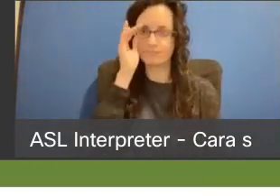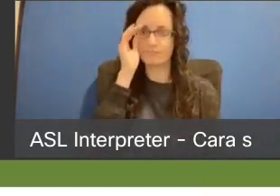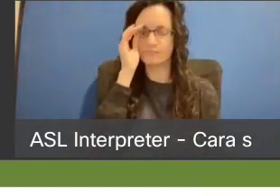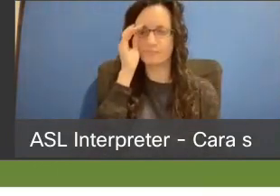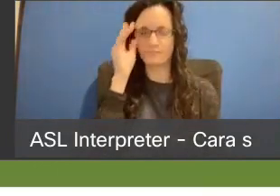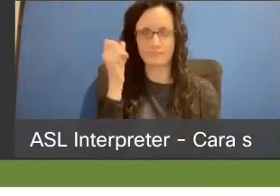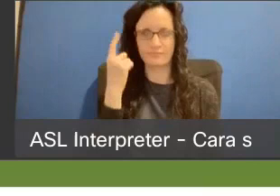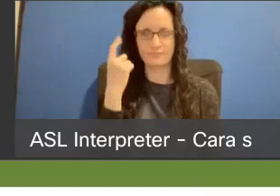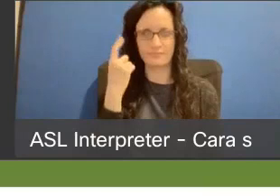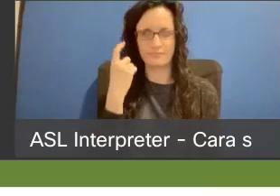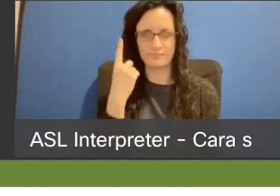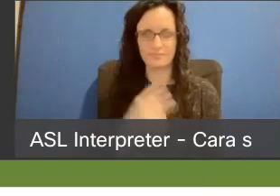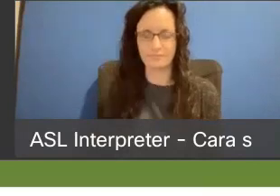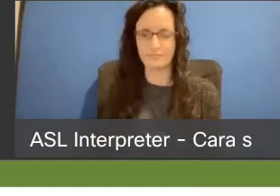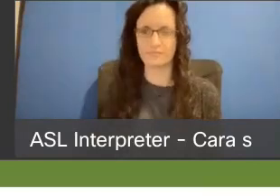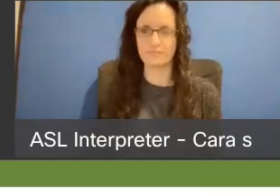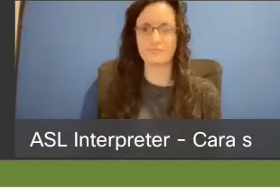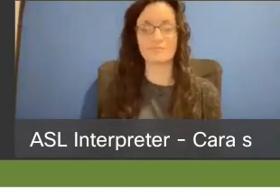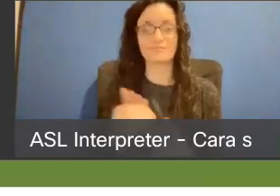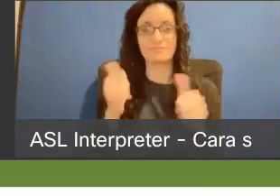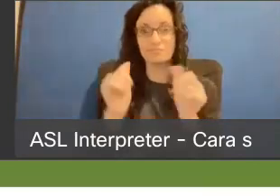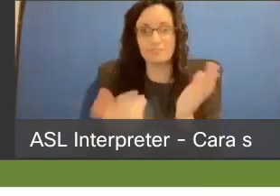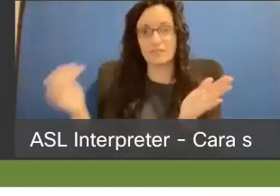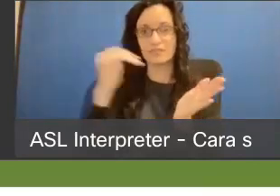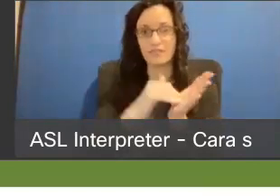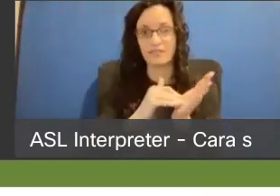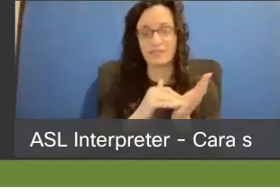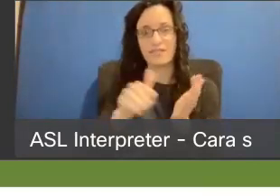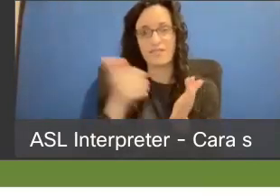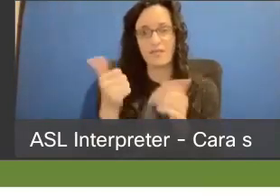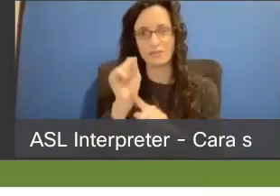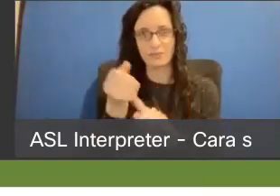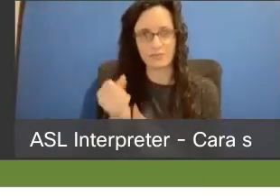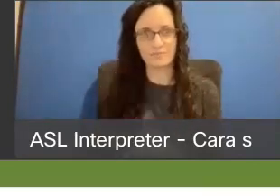be? Let's try another one.